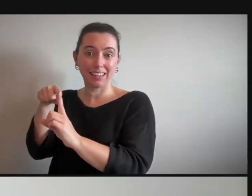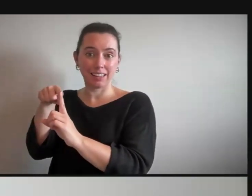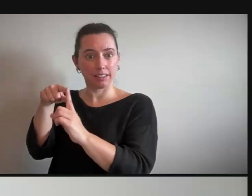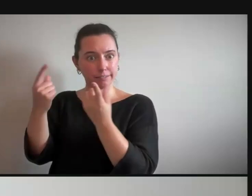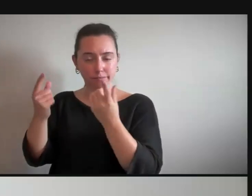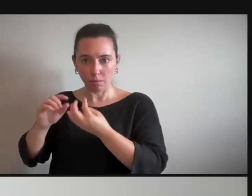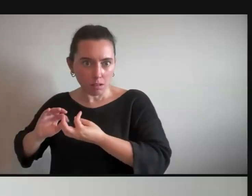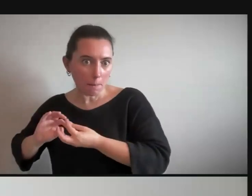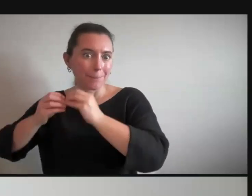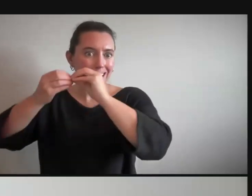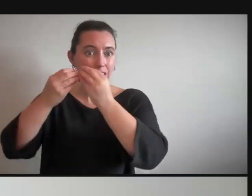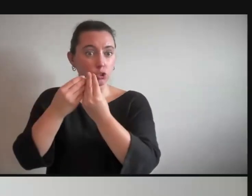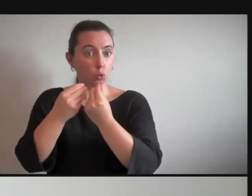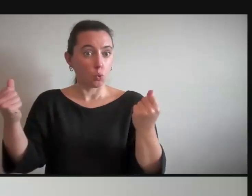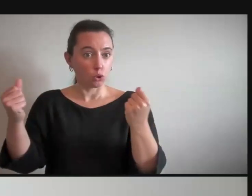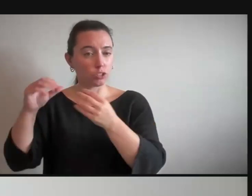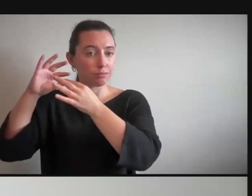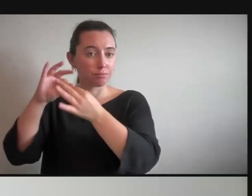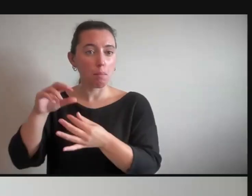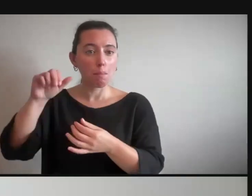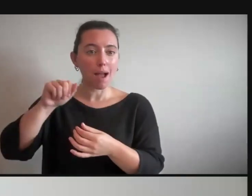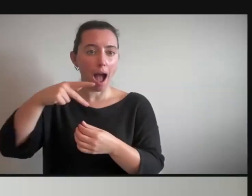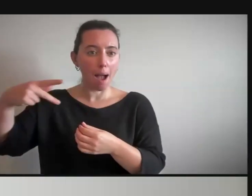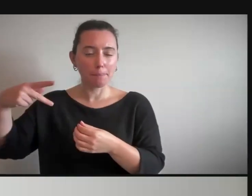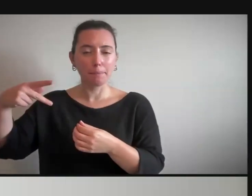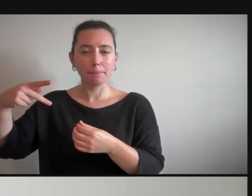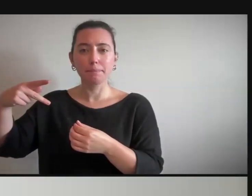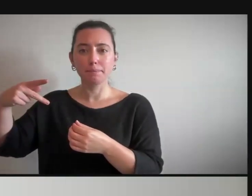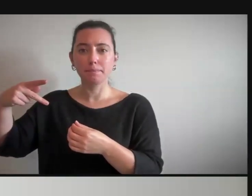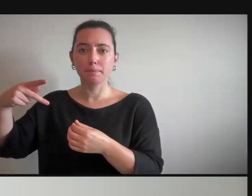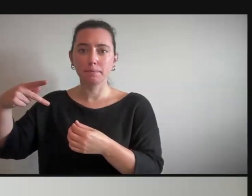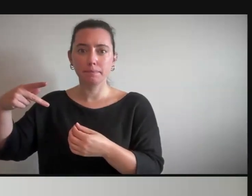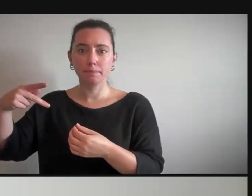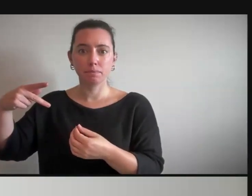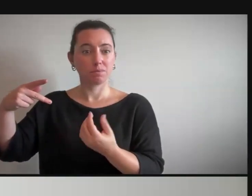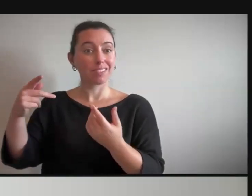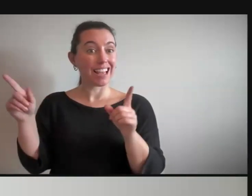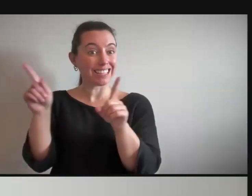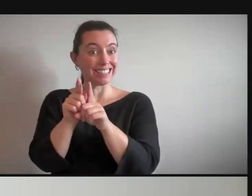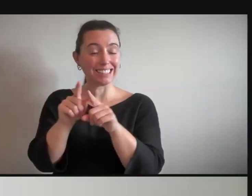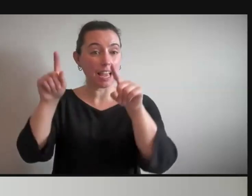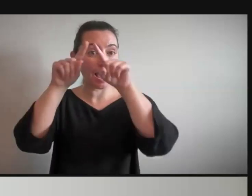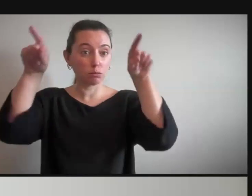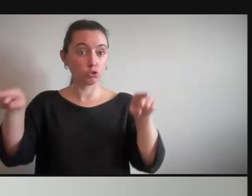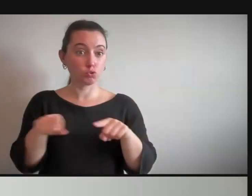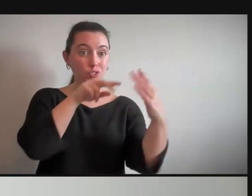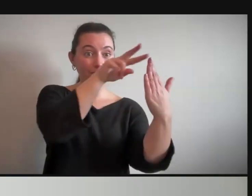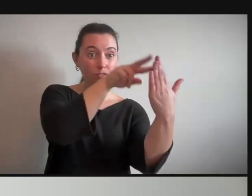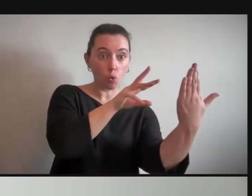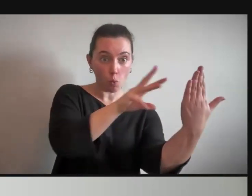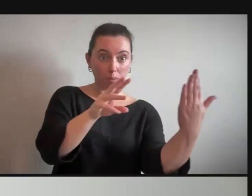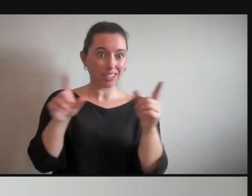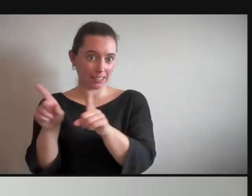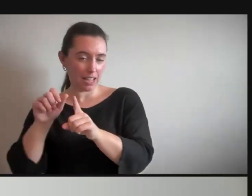a solution that you can like, that it exactly announces it as on a website. But then he spent